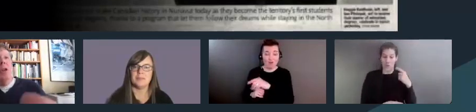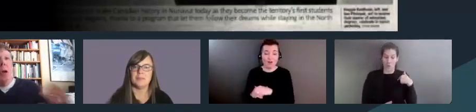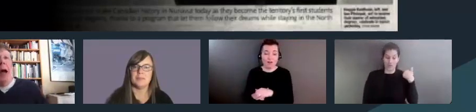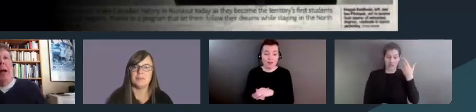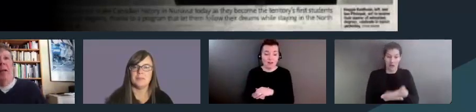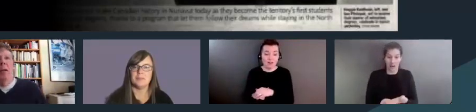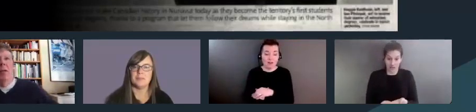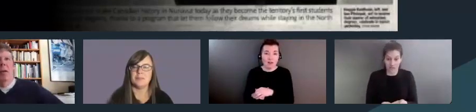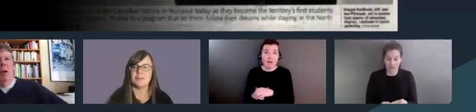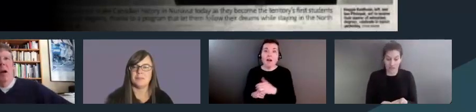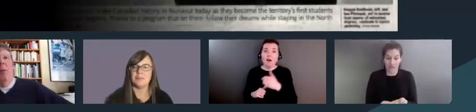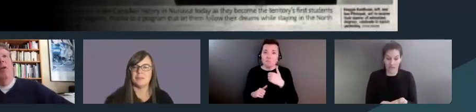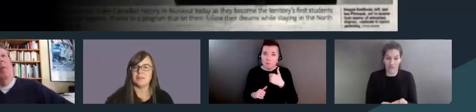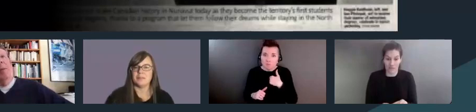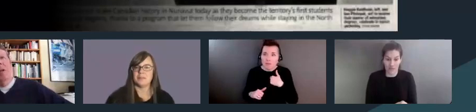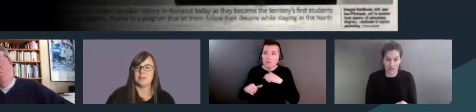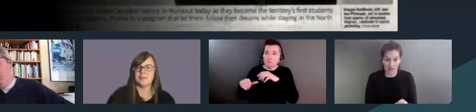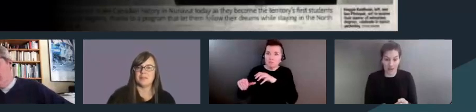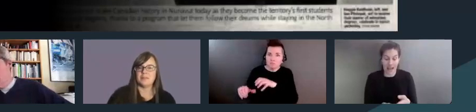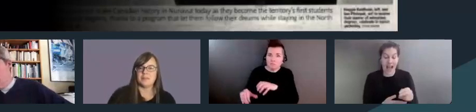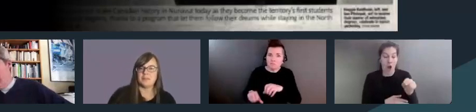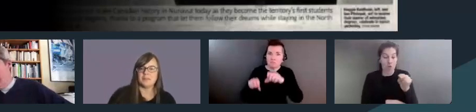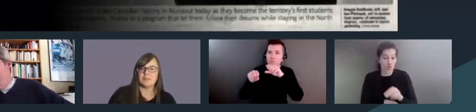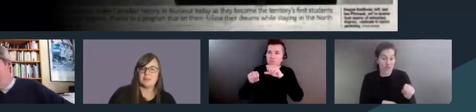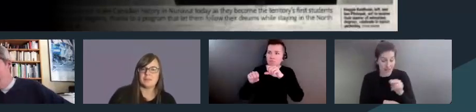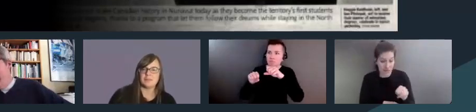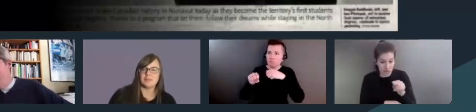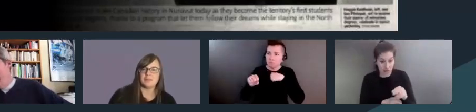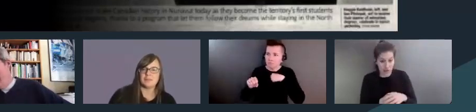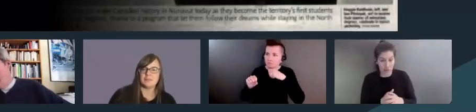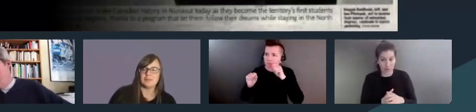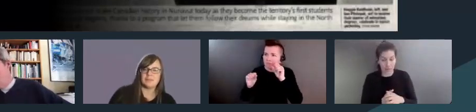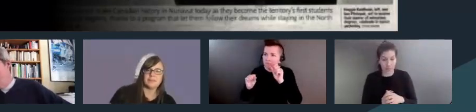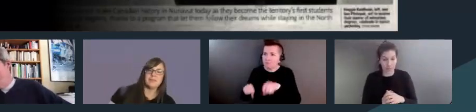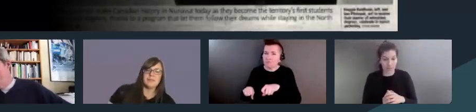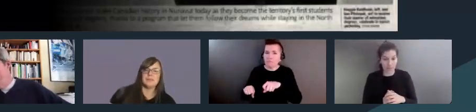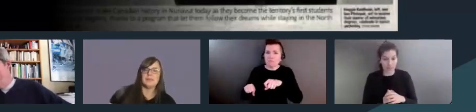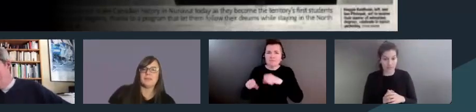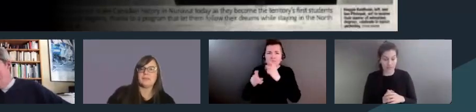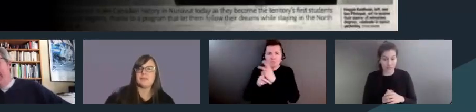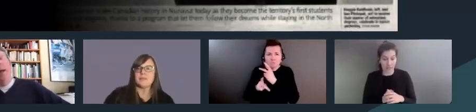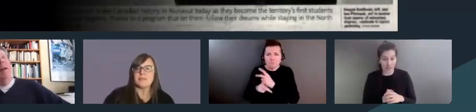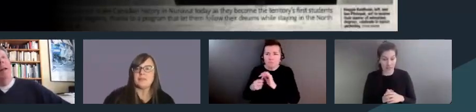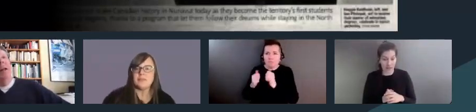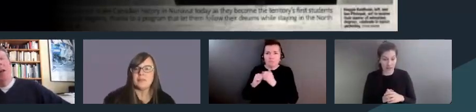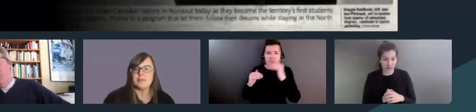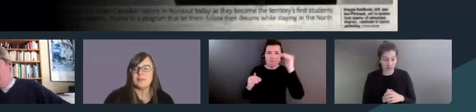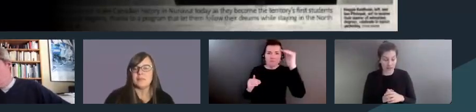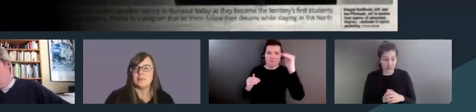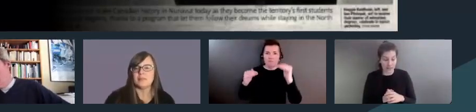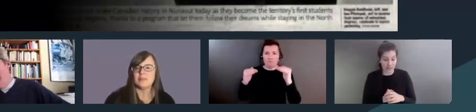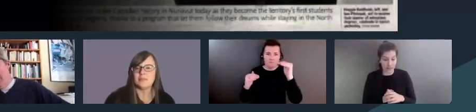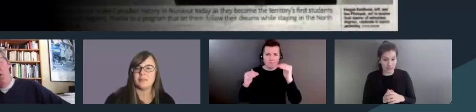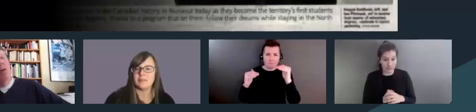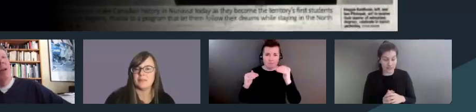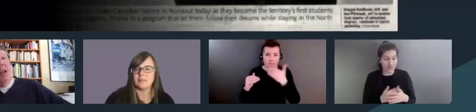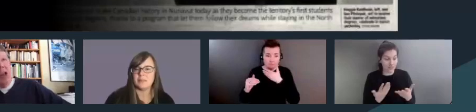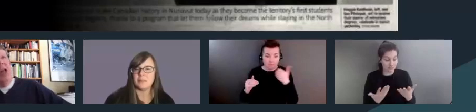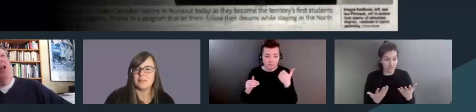opportunities to act to maybe alleviate that somewhat. I had an